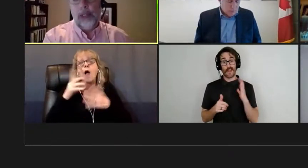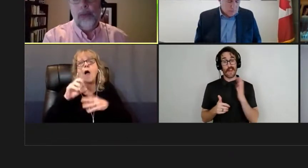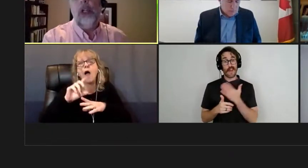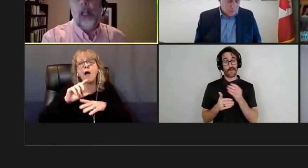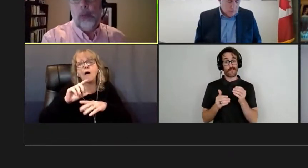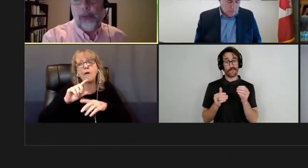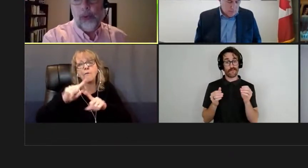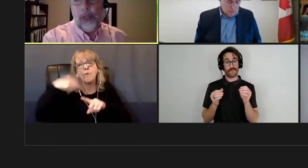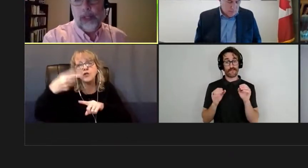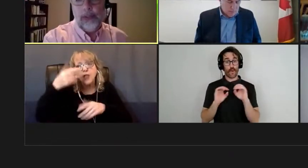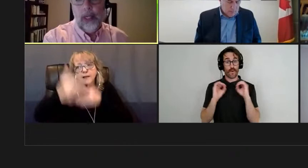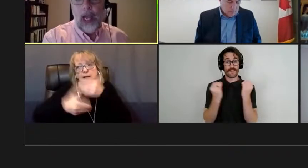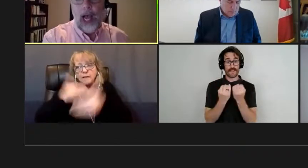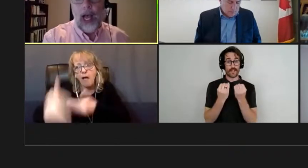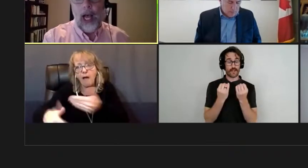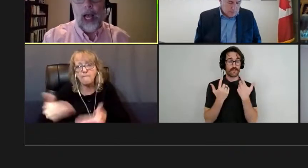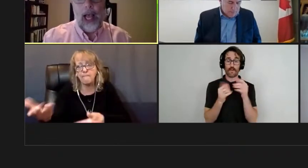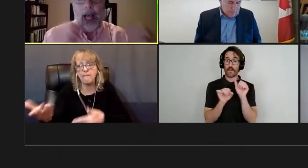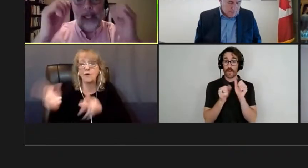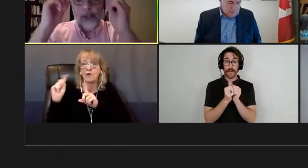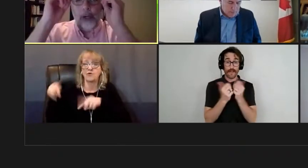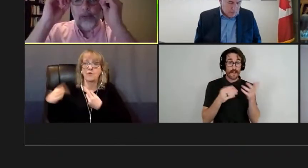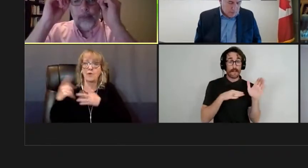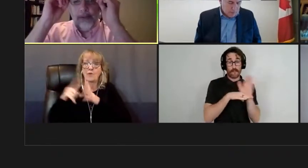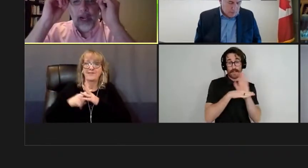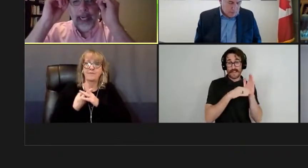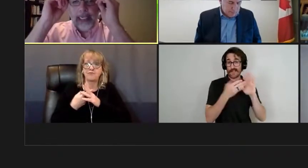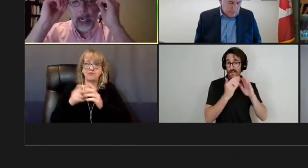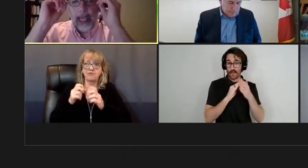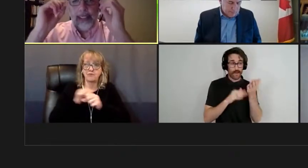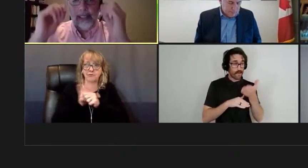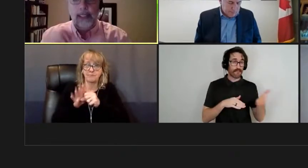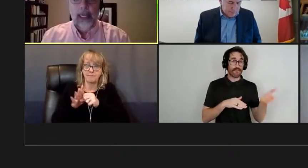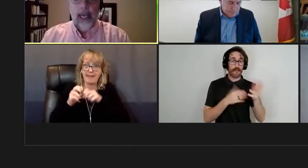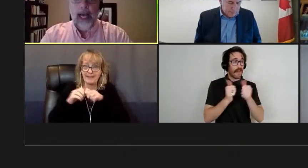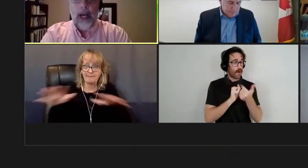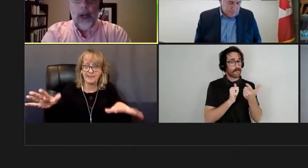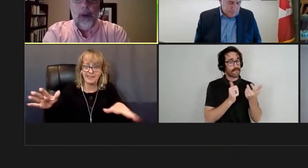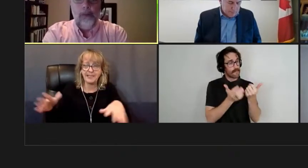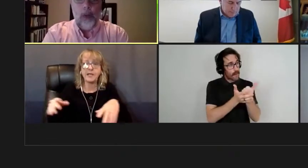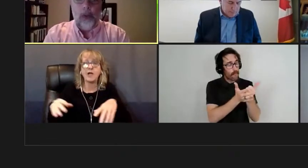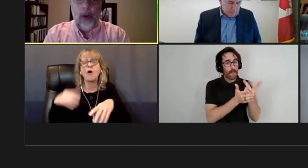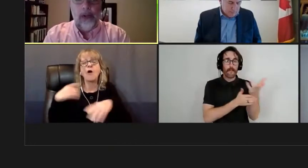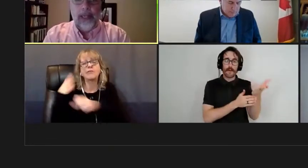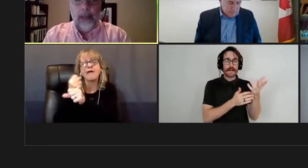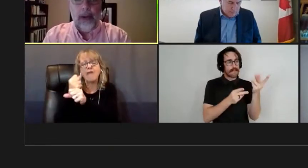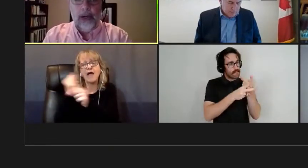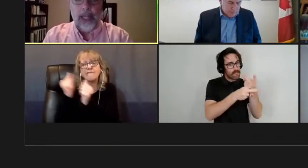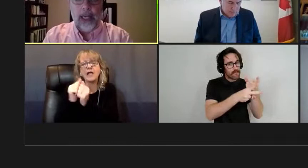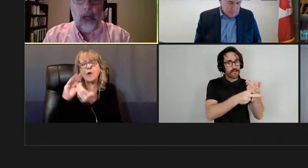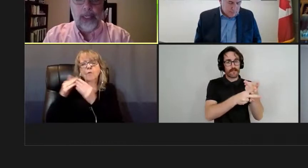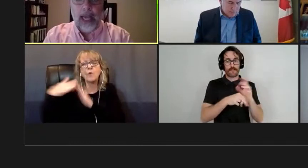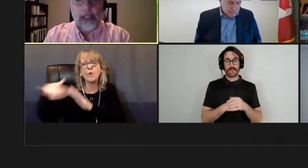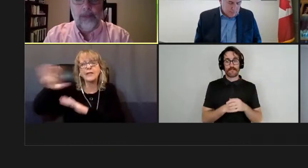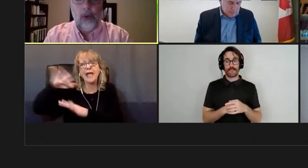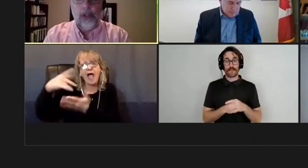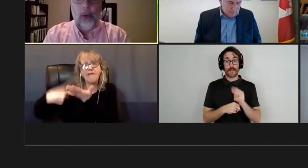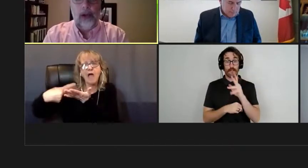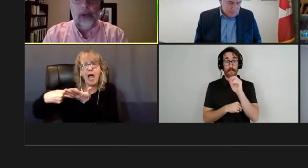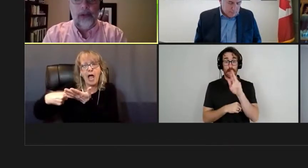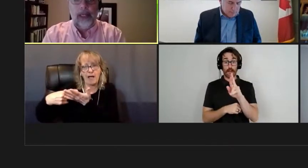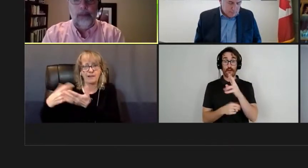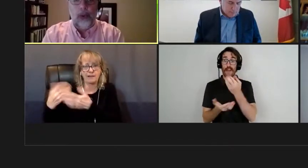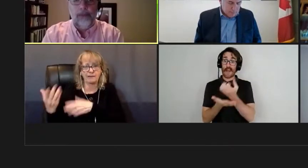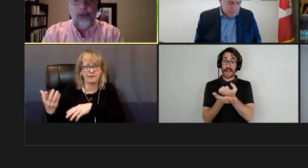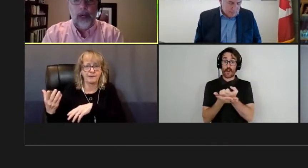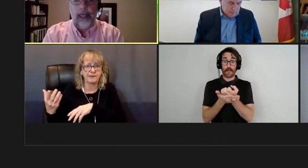business community all the way through this. In terms of providing guidance, we're regularly at the Mayor's Economic Task Force,